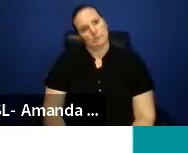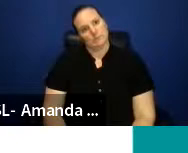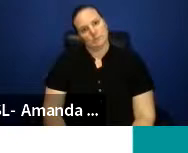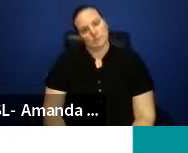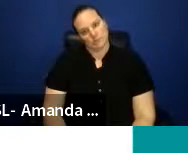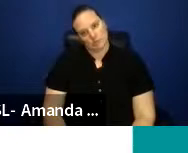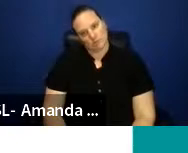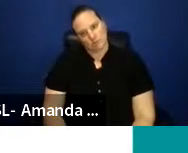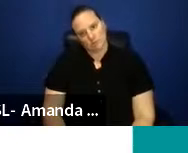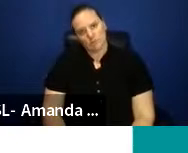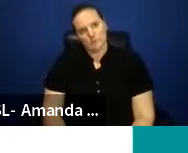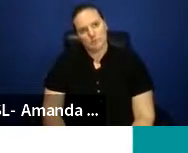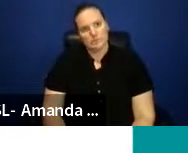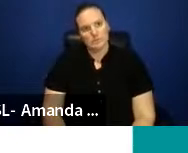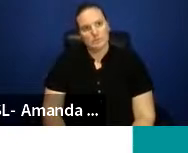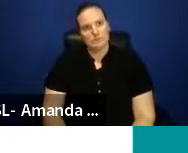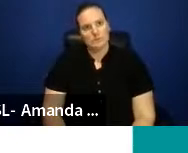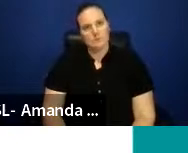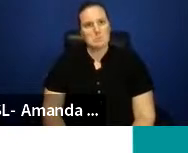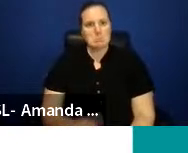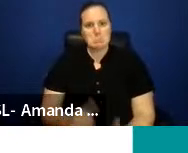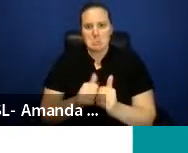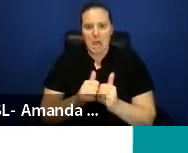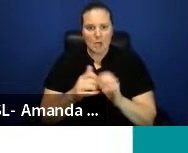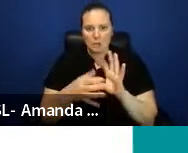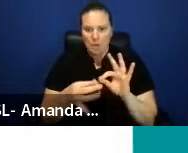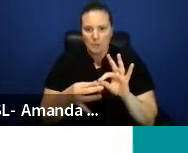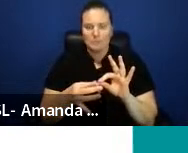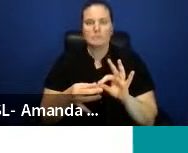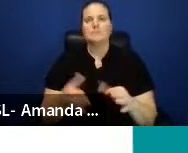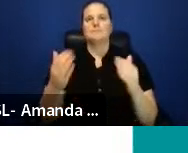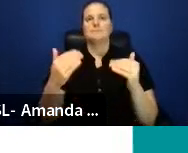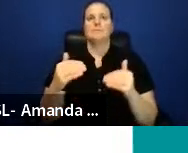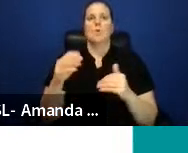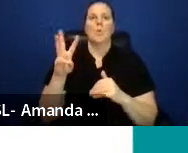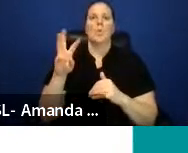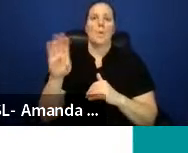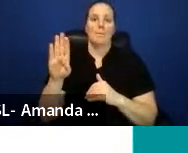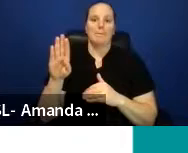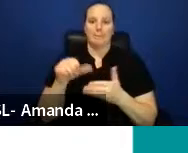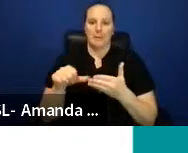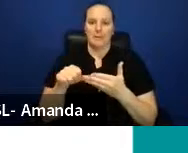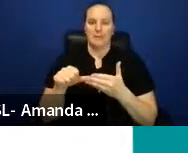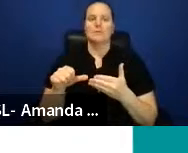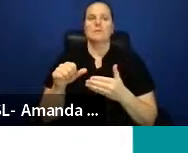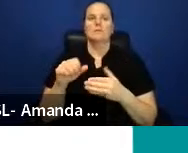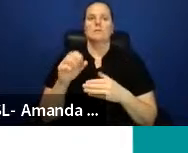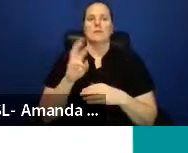So how do you comment? So you can submit a web-based form at